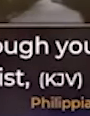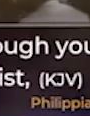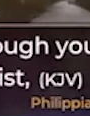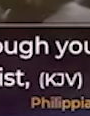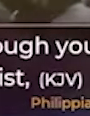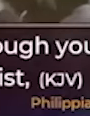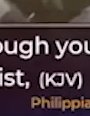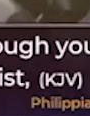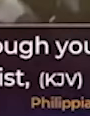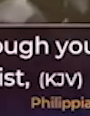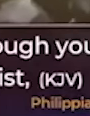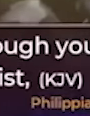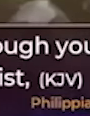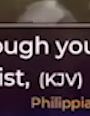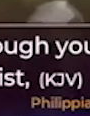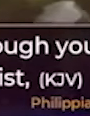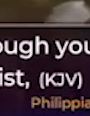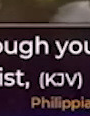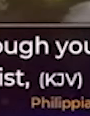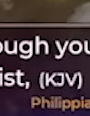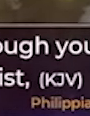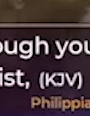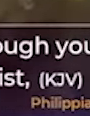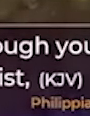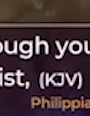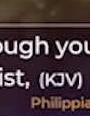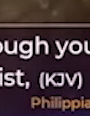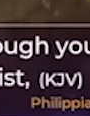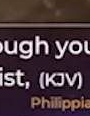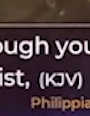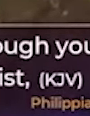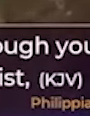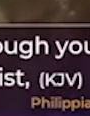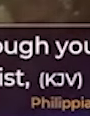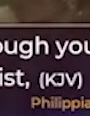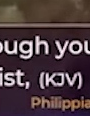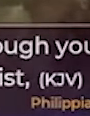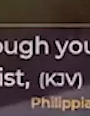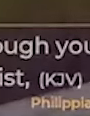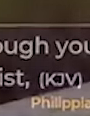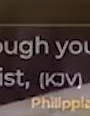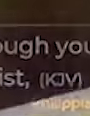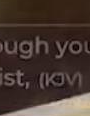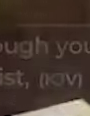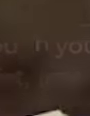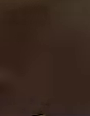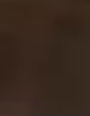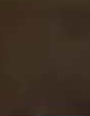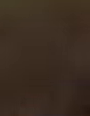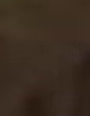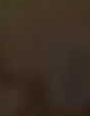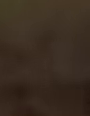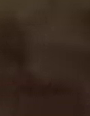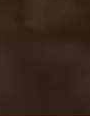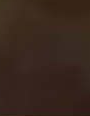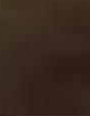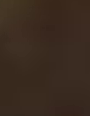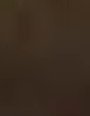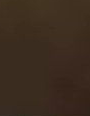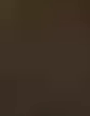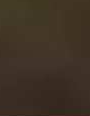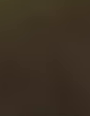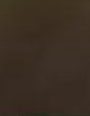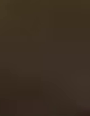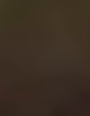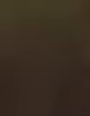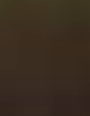supply of the Spirit of Christ Jesus. Please leave that scripture there. Paul is mentoring the church